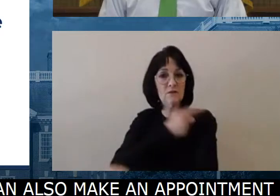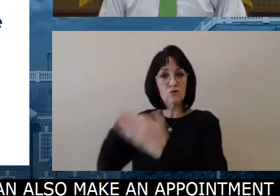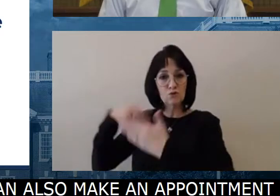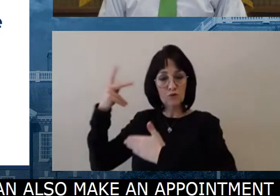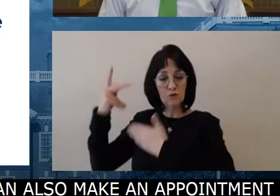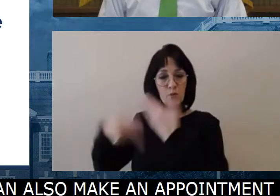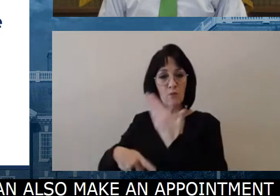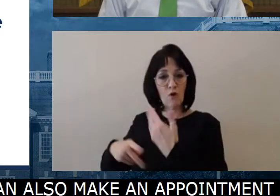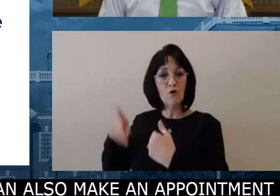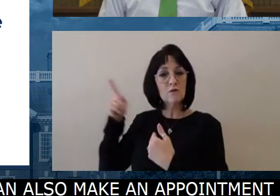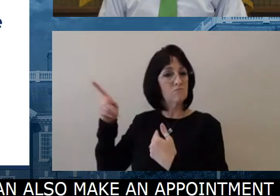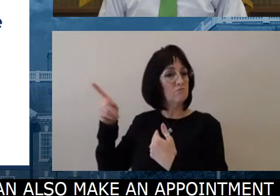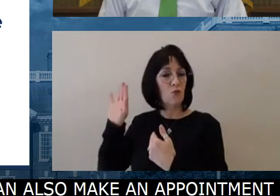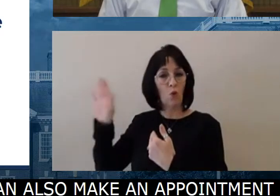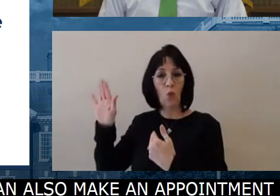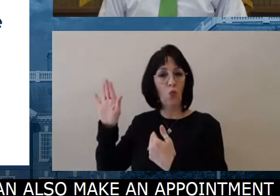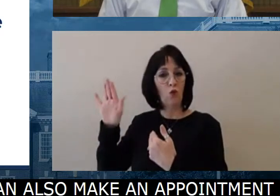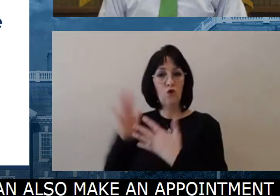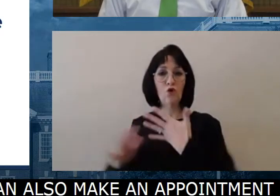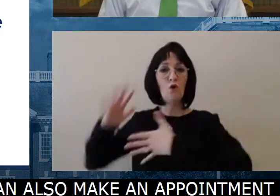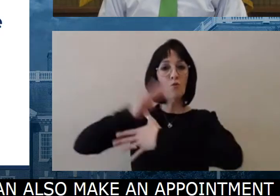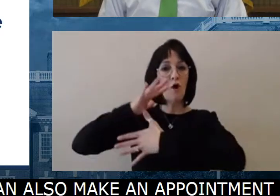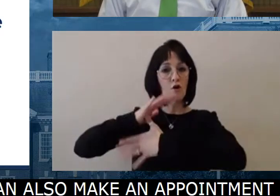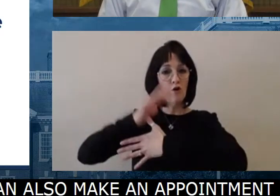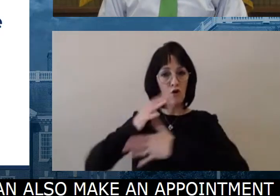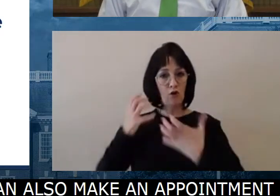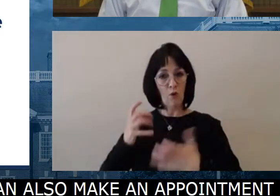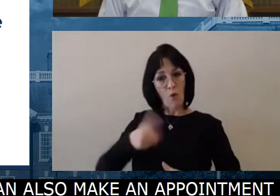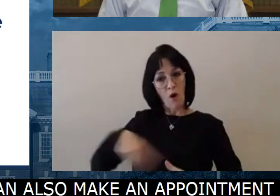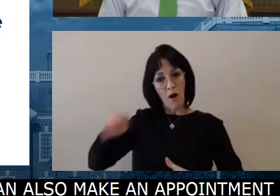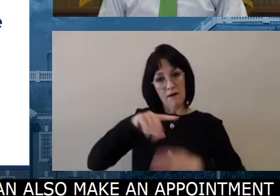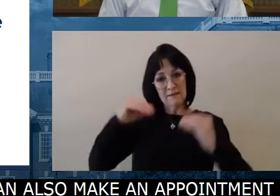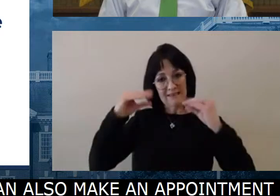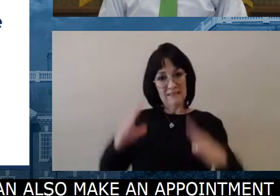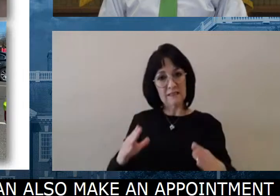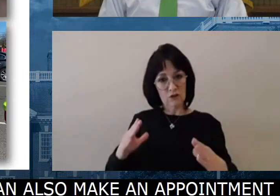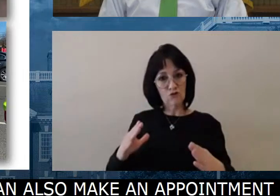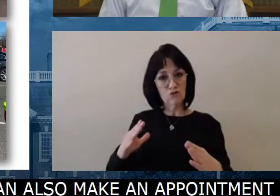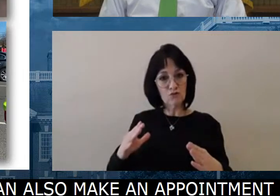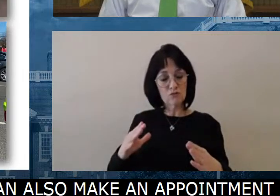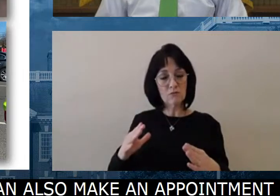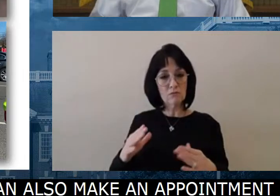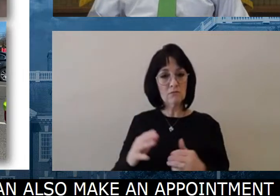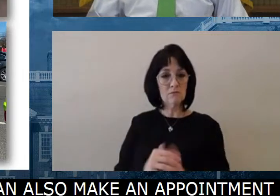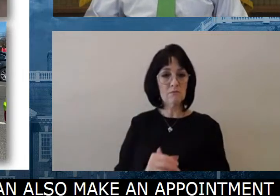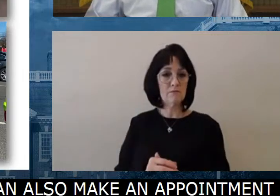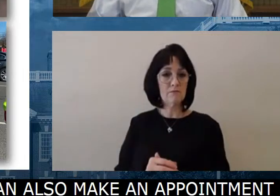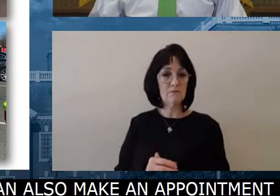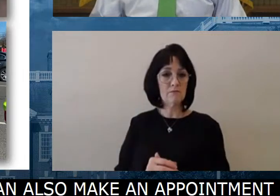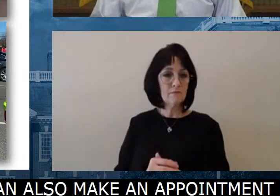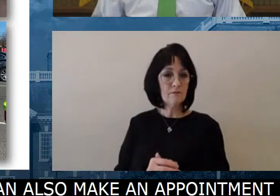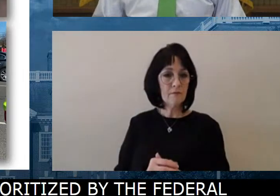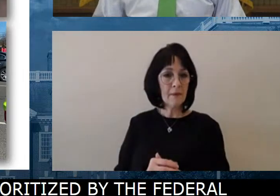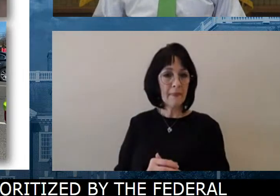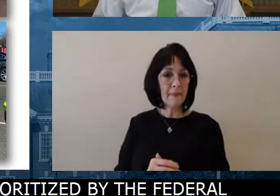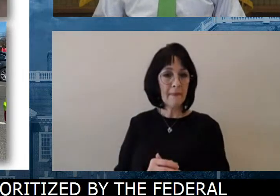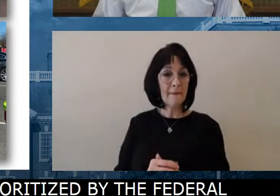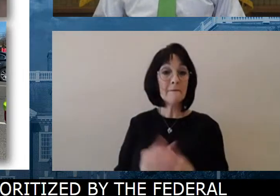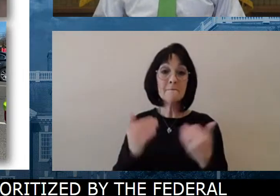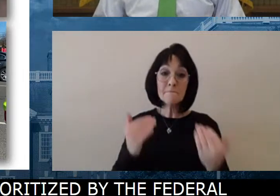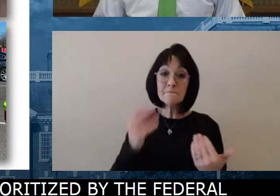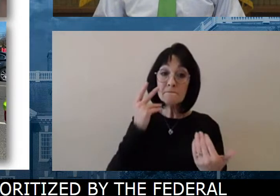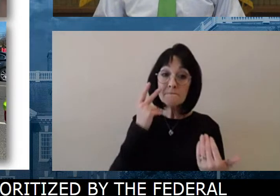between now and the end of the month. Here we go with, again, the vaccinating educators and child care